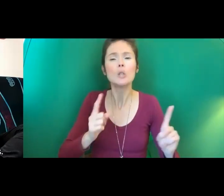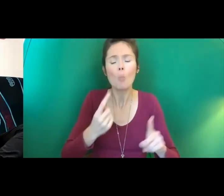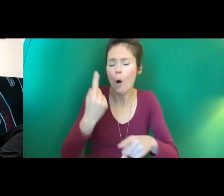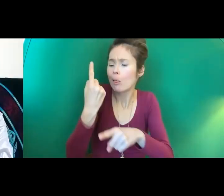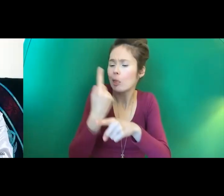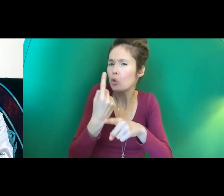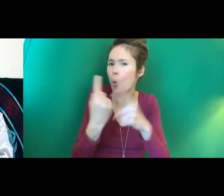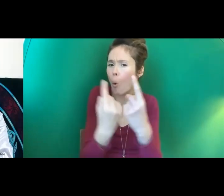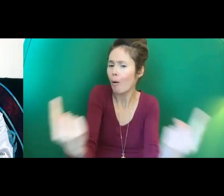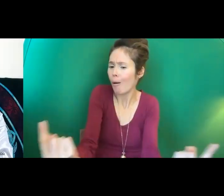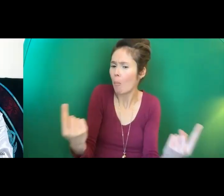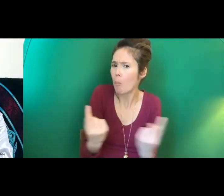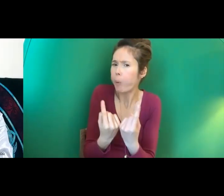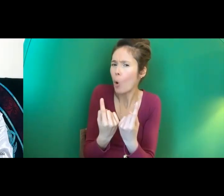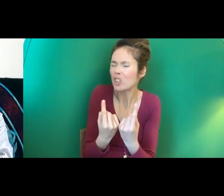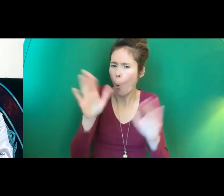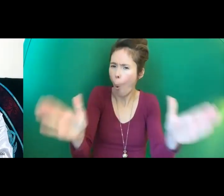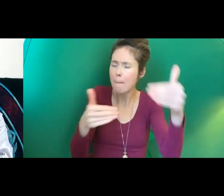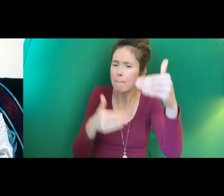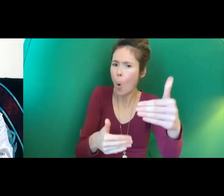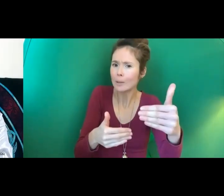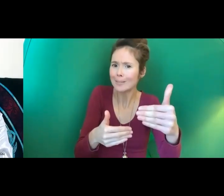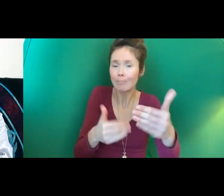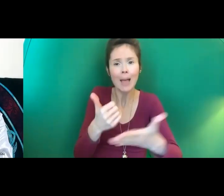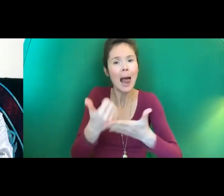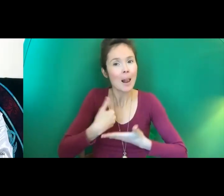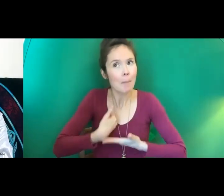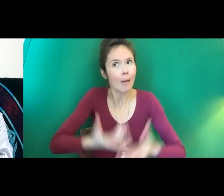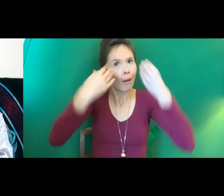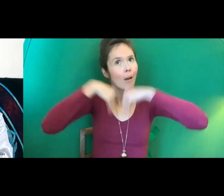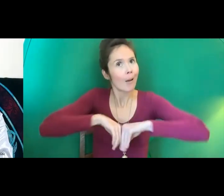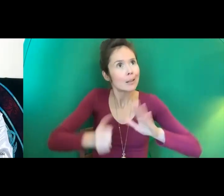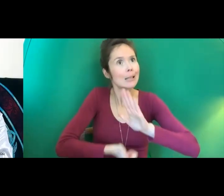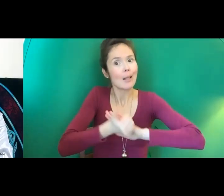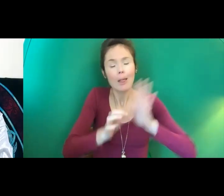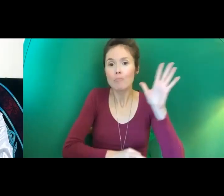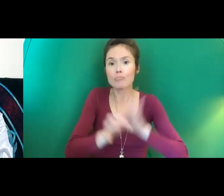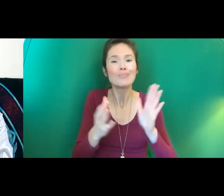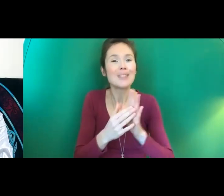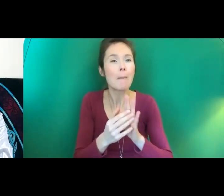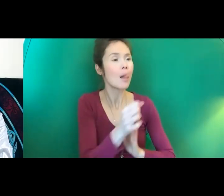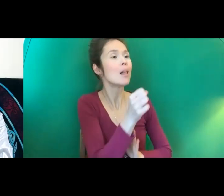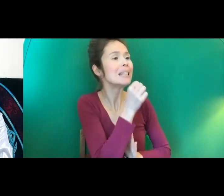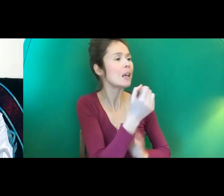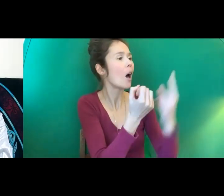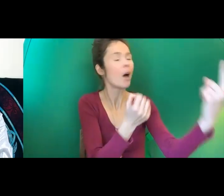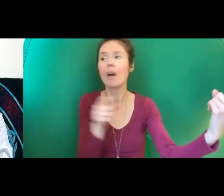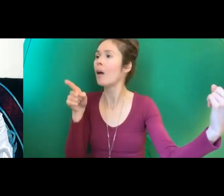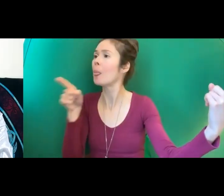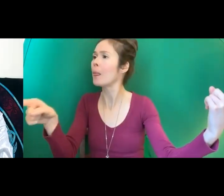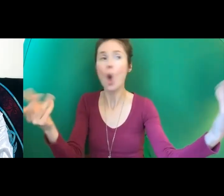skills. I had to listen to the conversations between the musicians in the recording booth and the people in the mixing